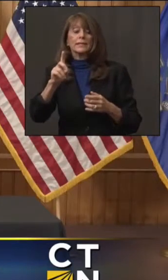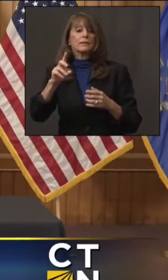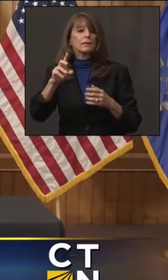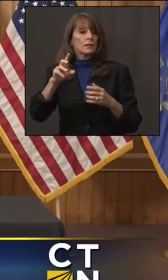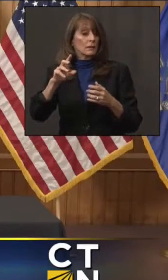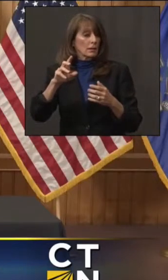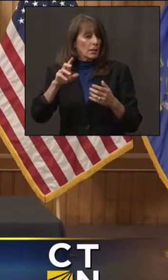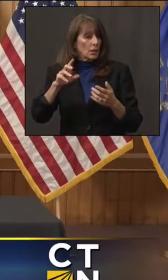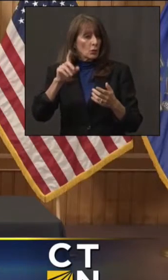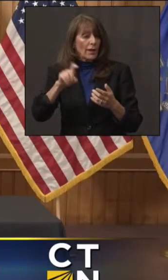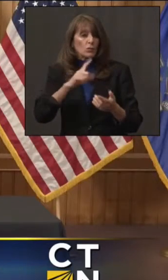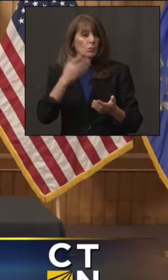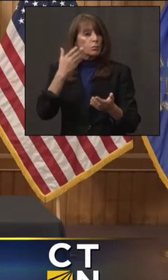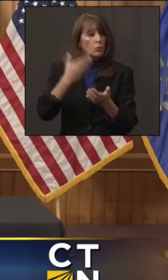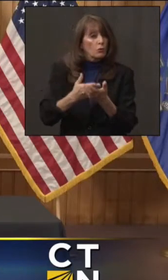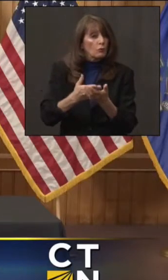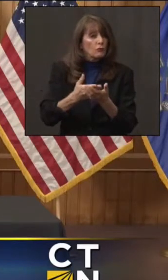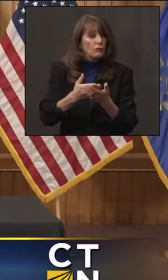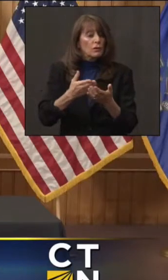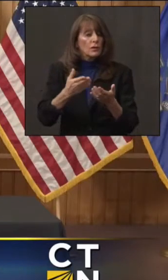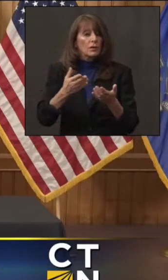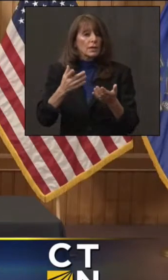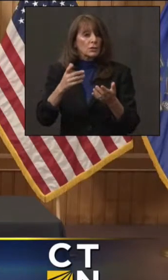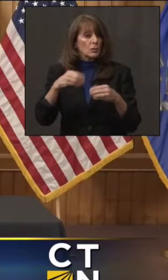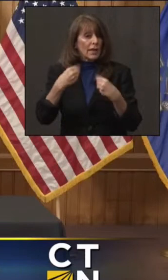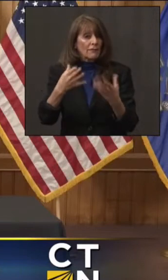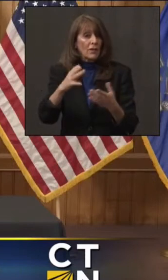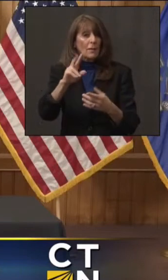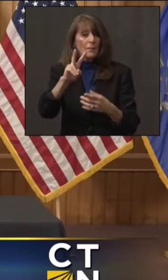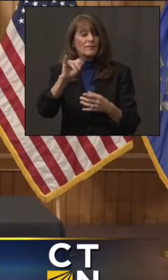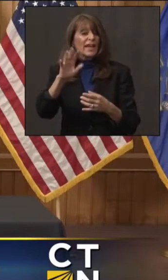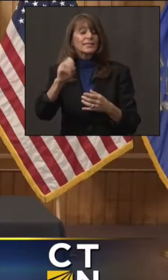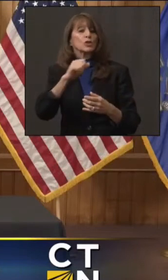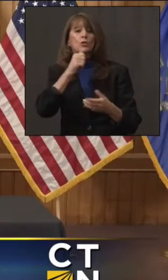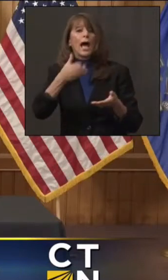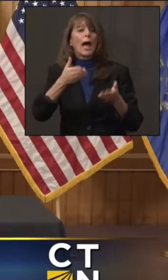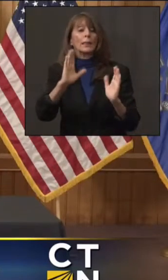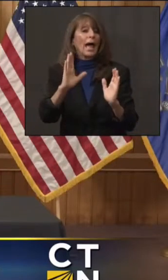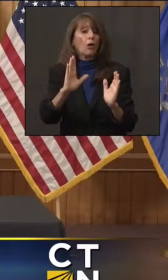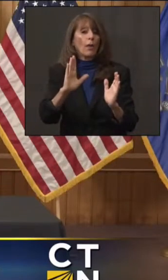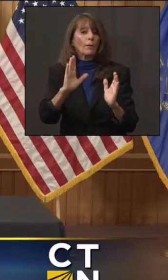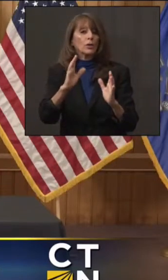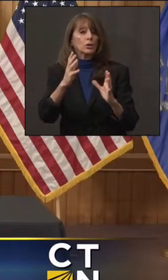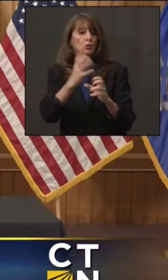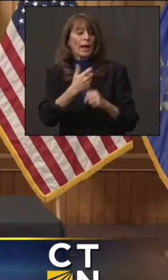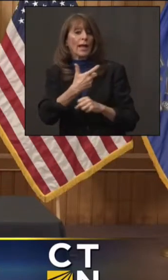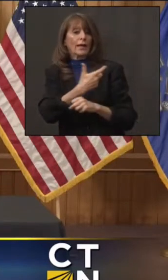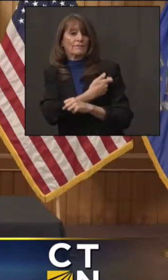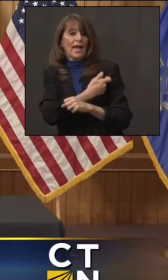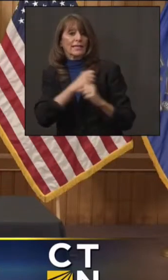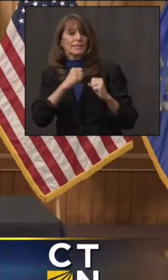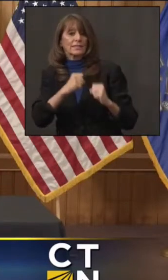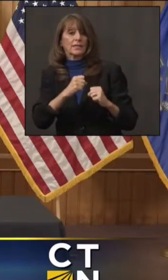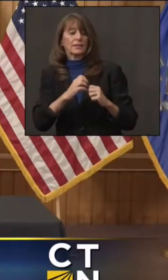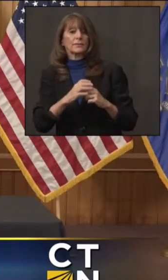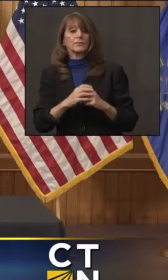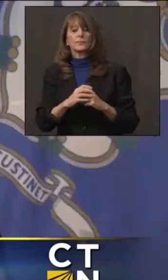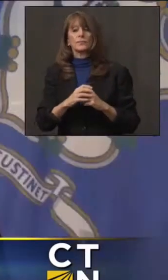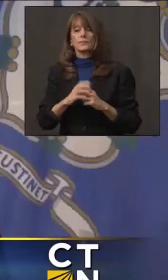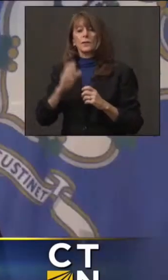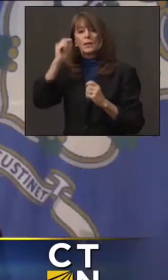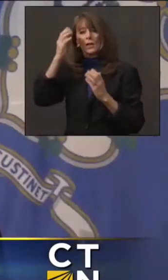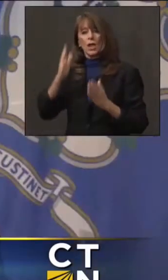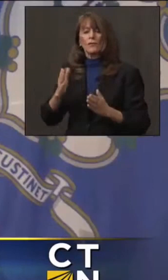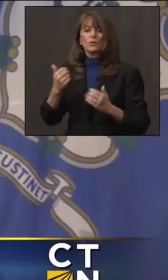any latitude to create a protocol that keeps that population from being excluded from the process? We did that